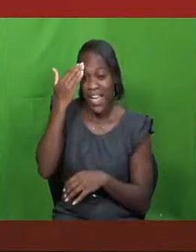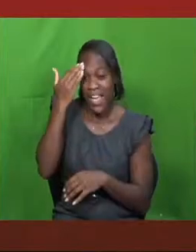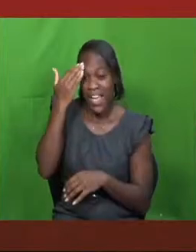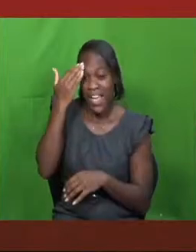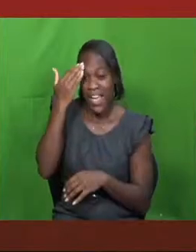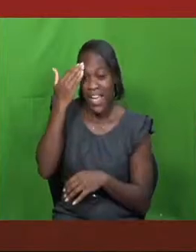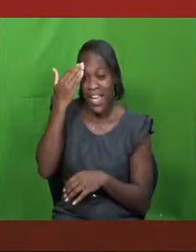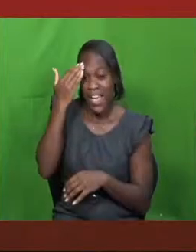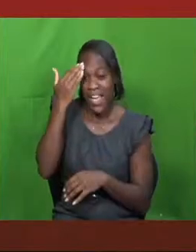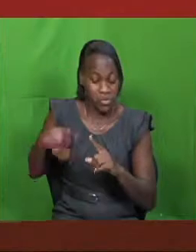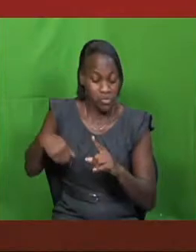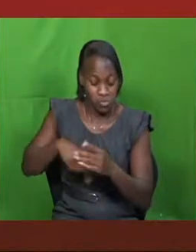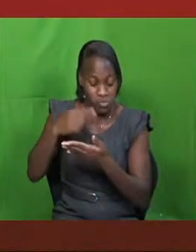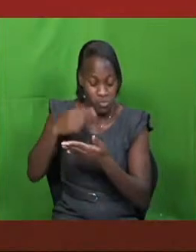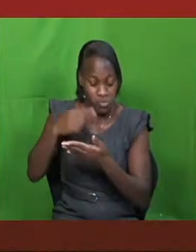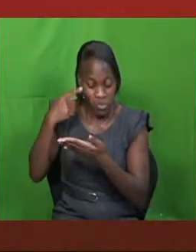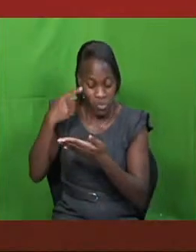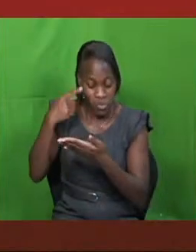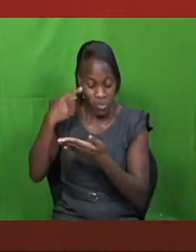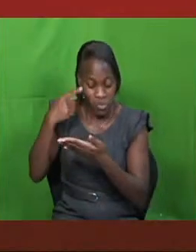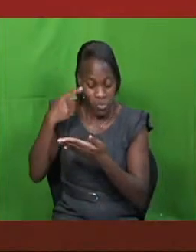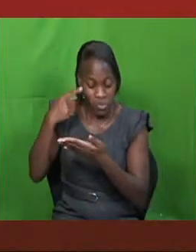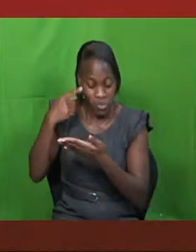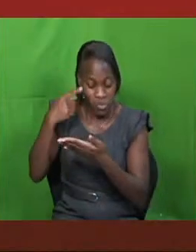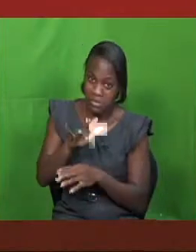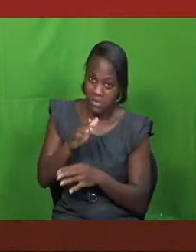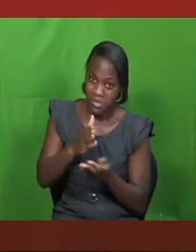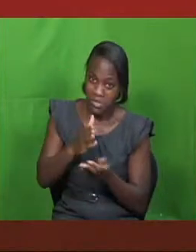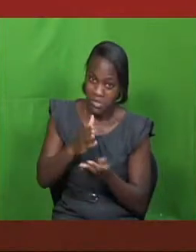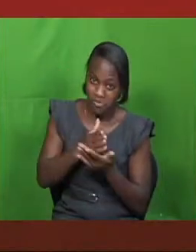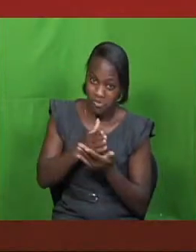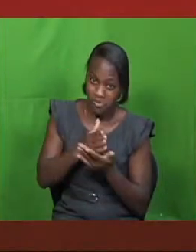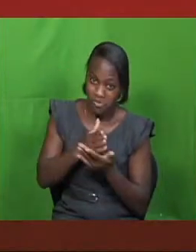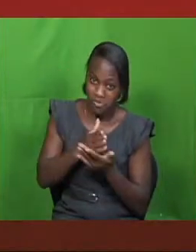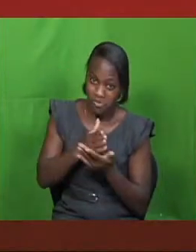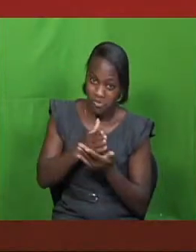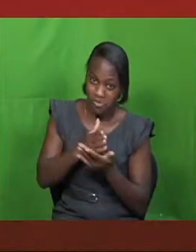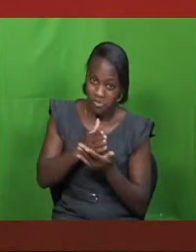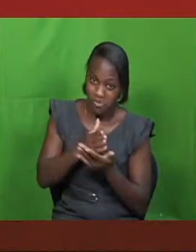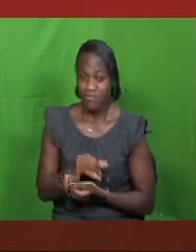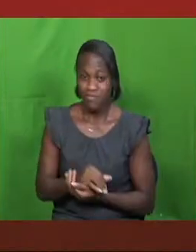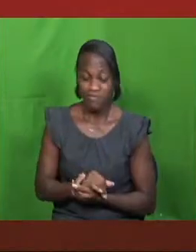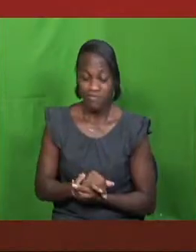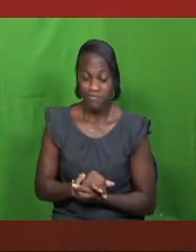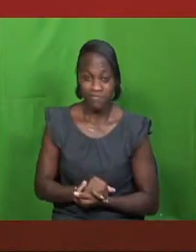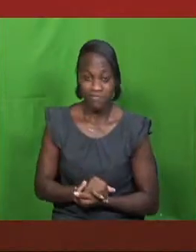But we'll check and see what the position is. Yes, please.